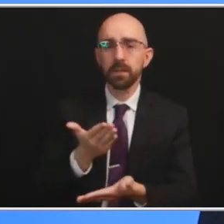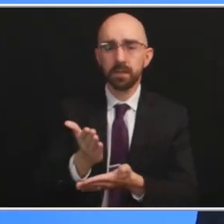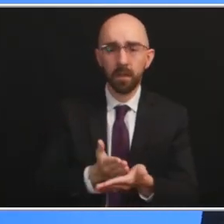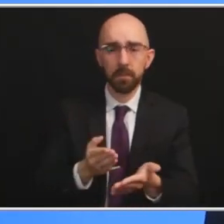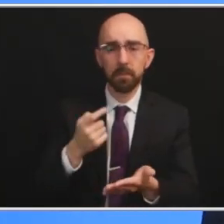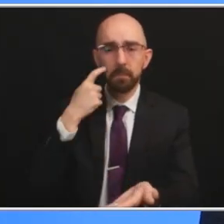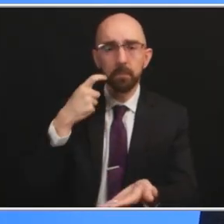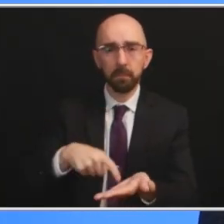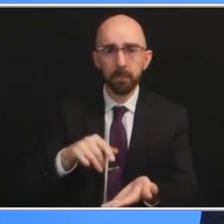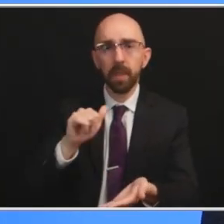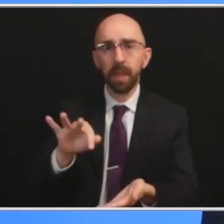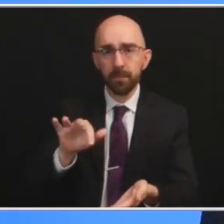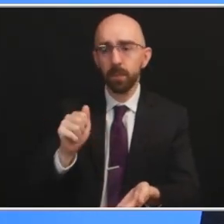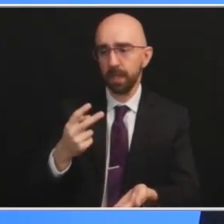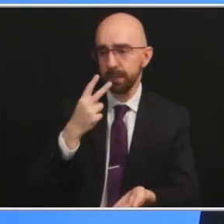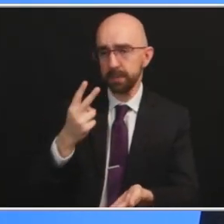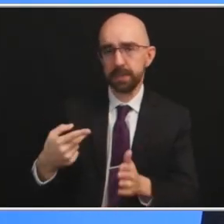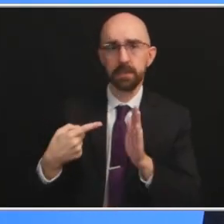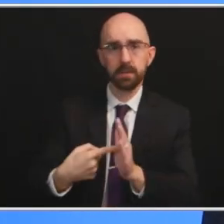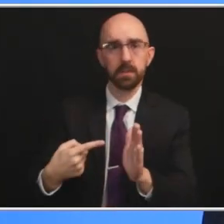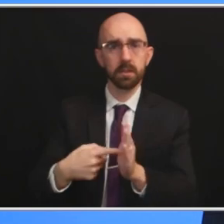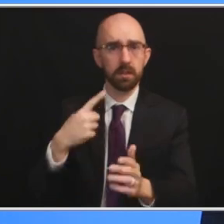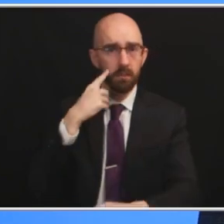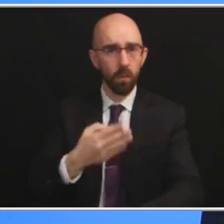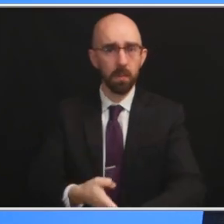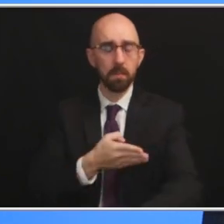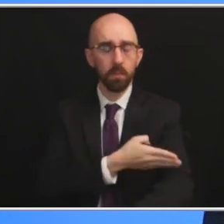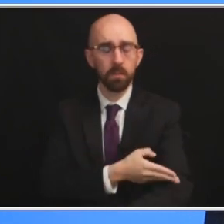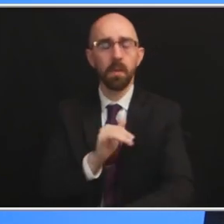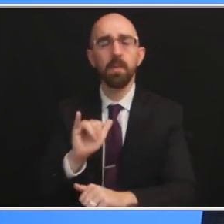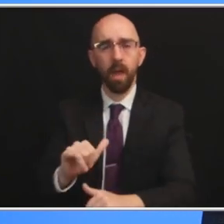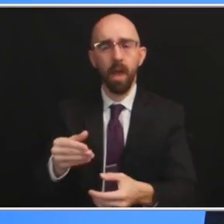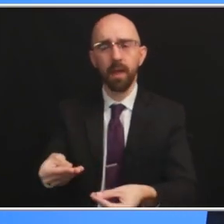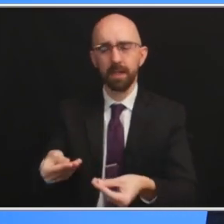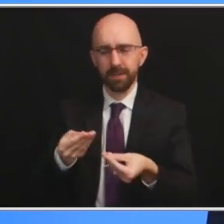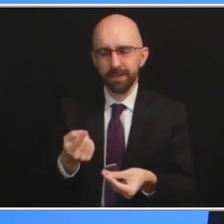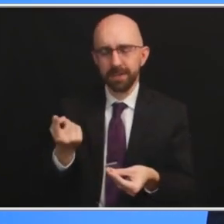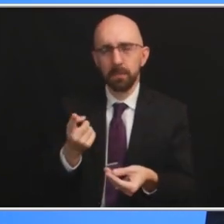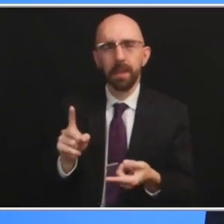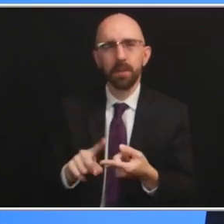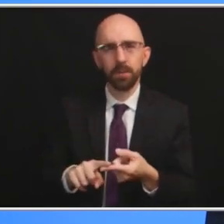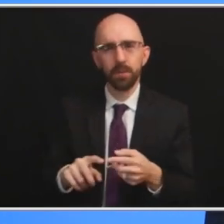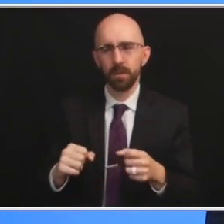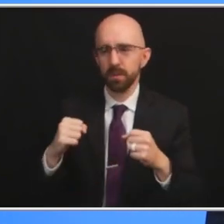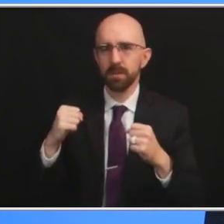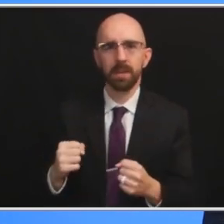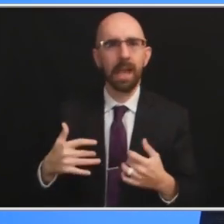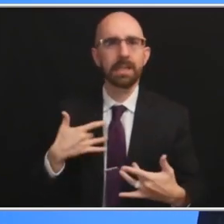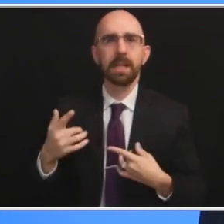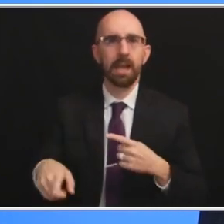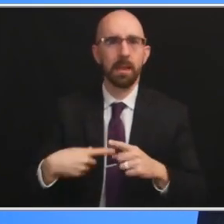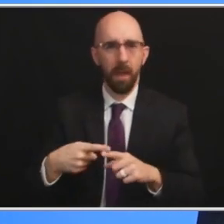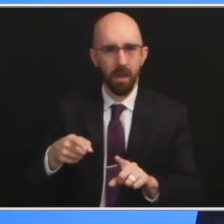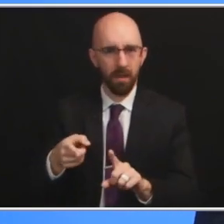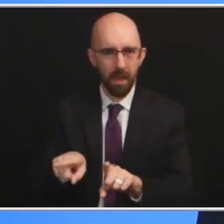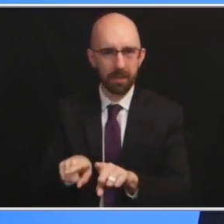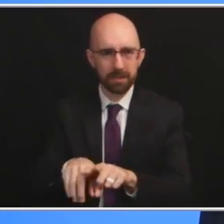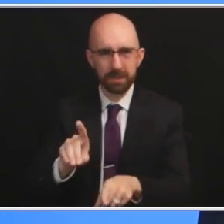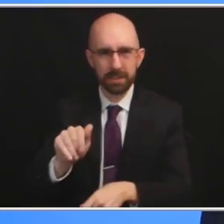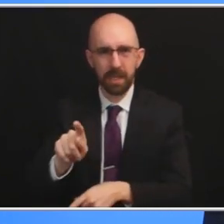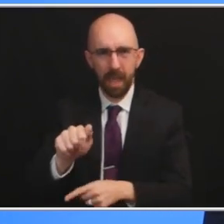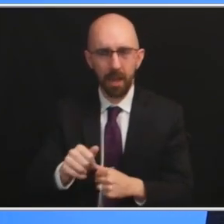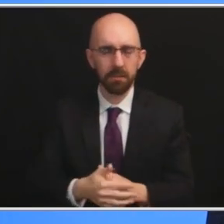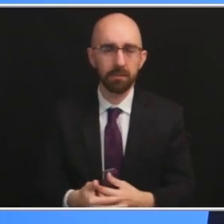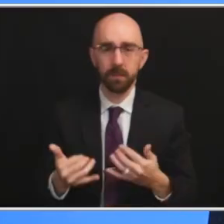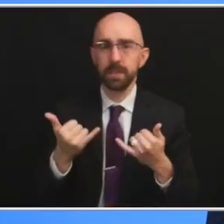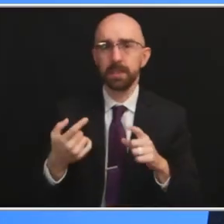see signal for improvements, then that gives us something to sort of get excited about as preliminary data. So at this point, I can't